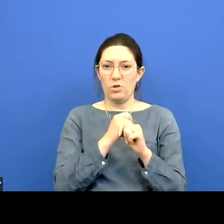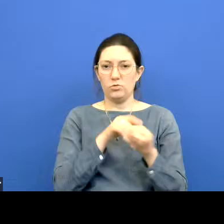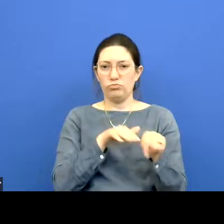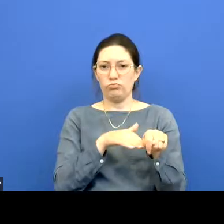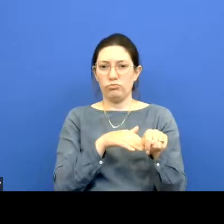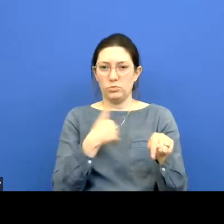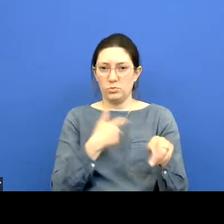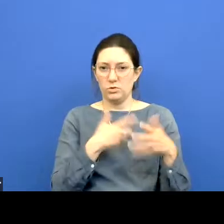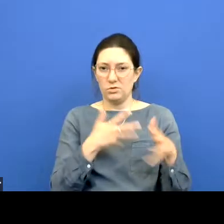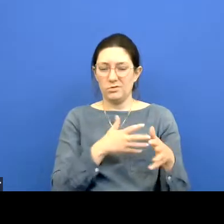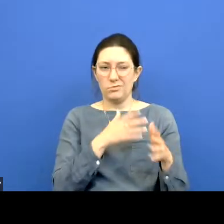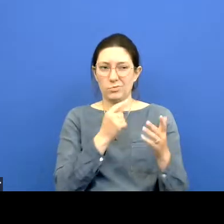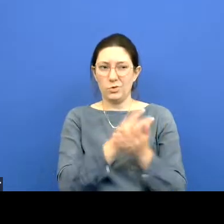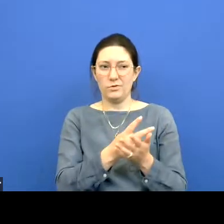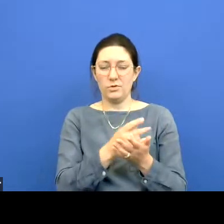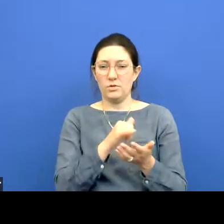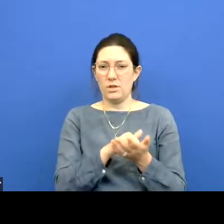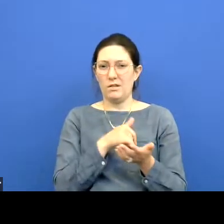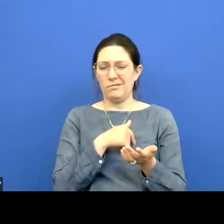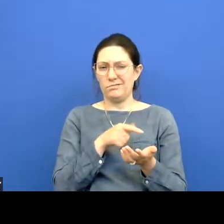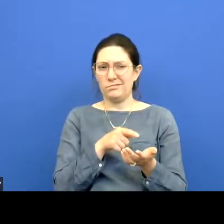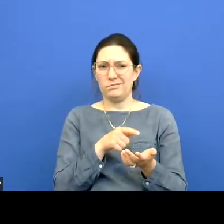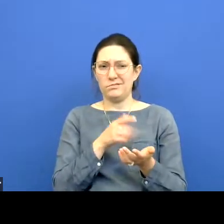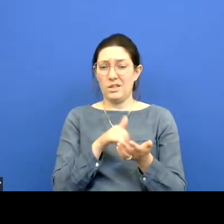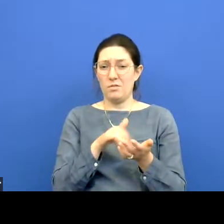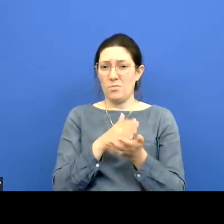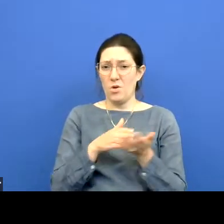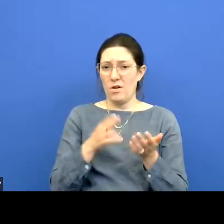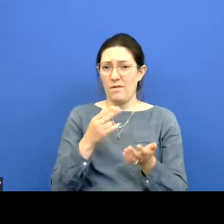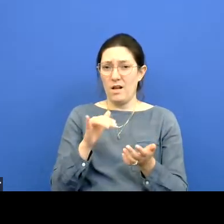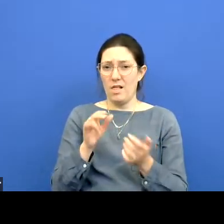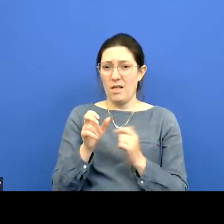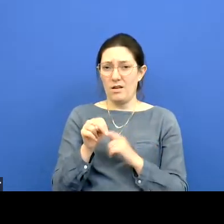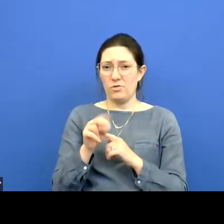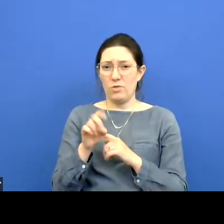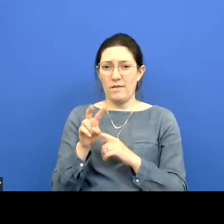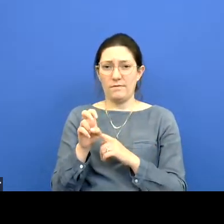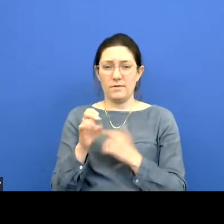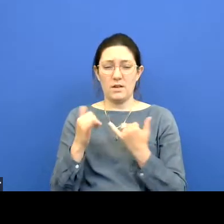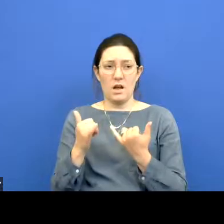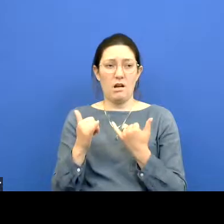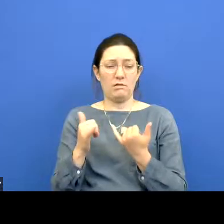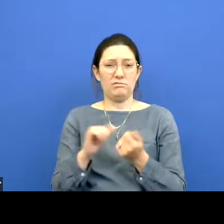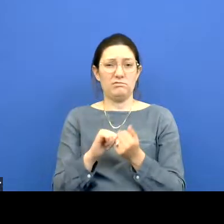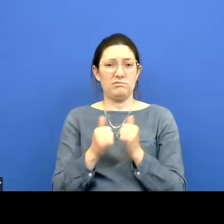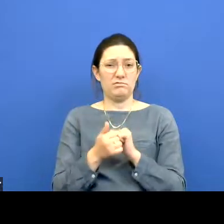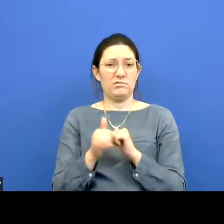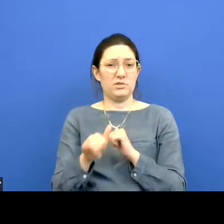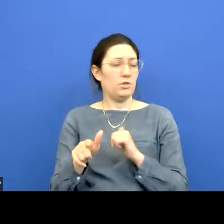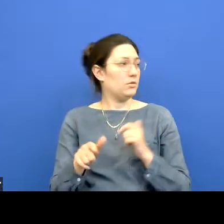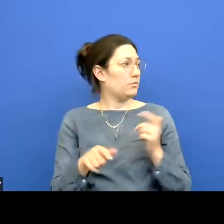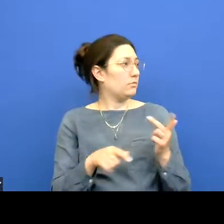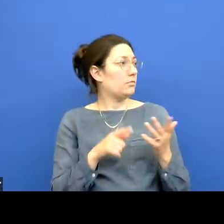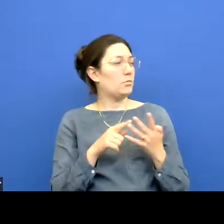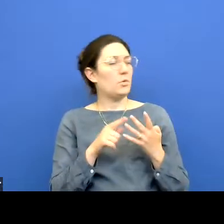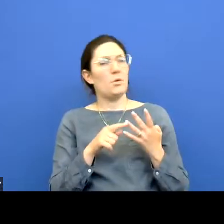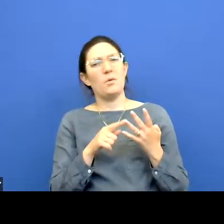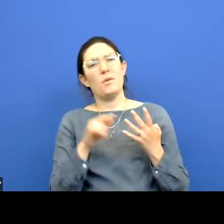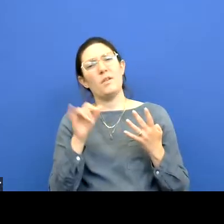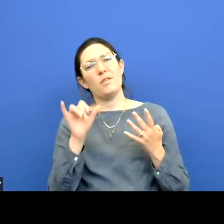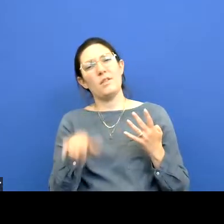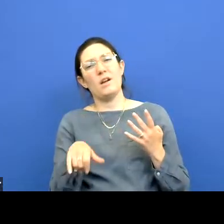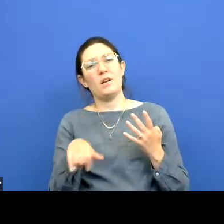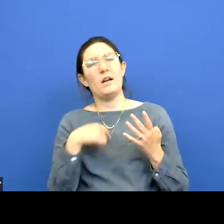That's really, is that part of Highland Drive? I guess maybe not Highland Drive, but That's a good question I don't think that's